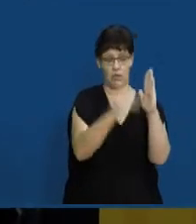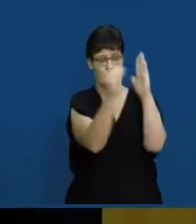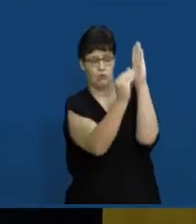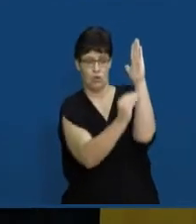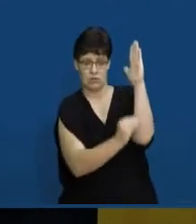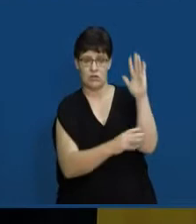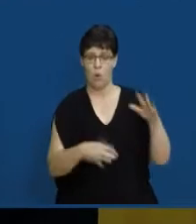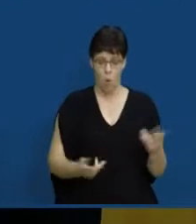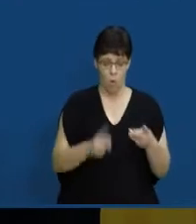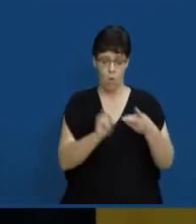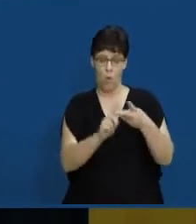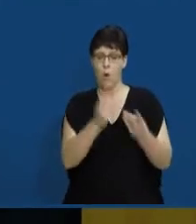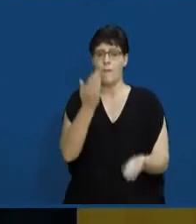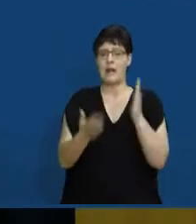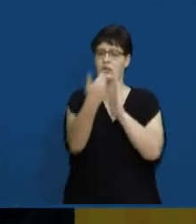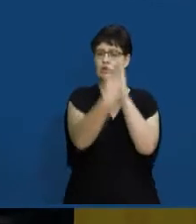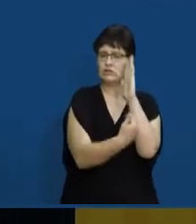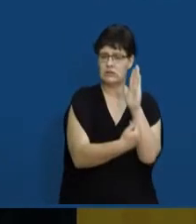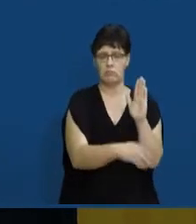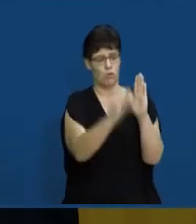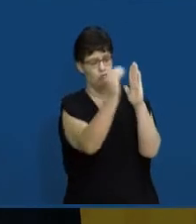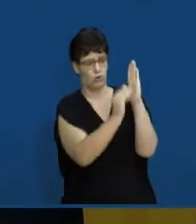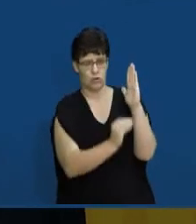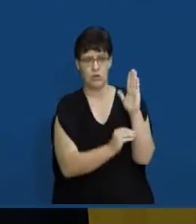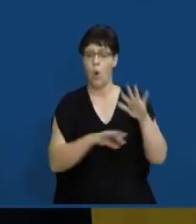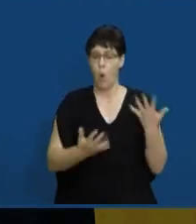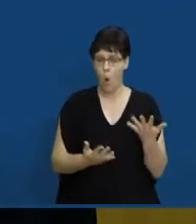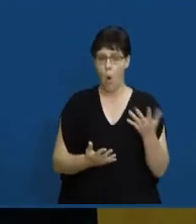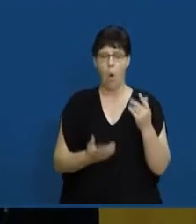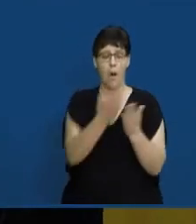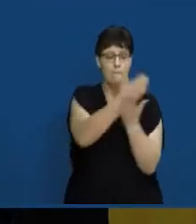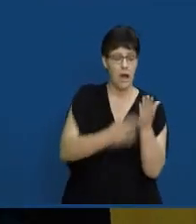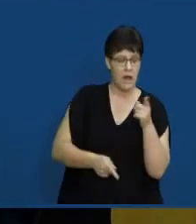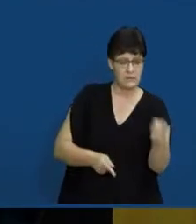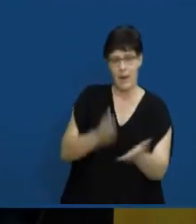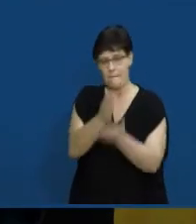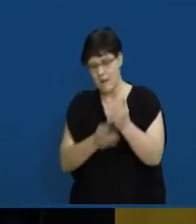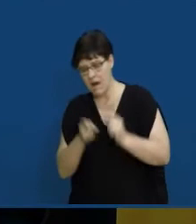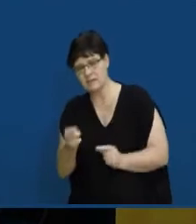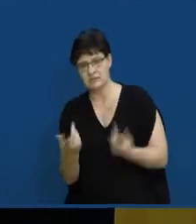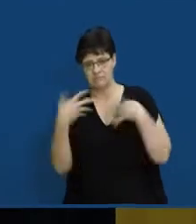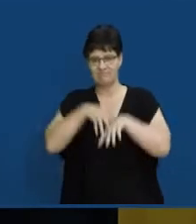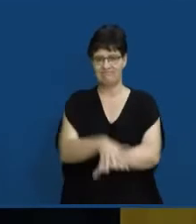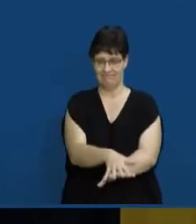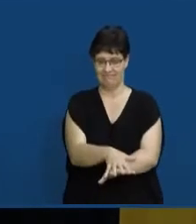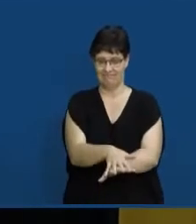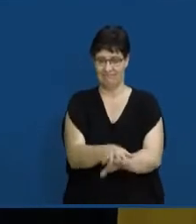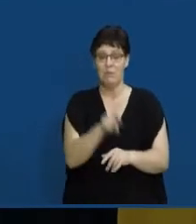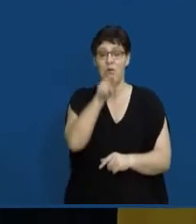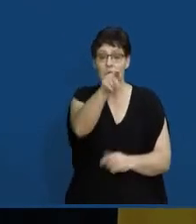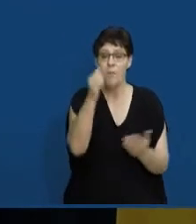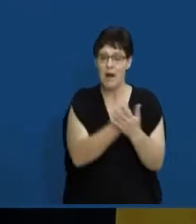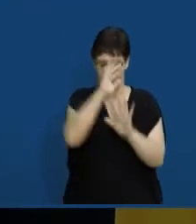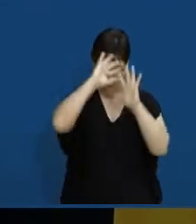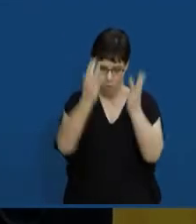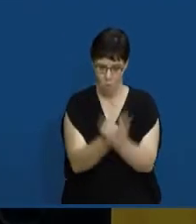balance sheet with notes, or a combination of part of the income statement and part of the balance sheet. But you need to know all